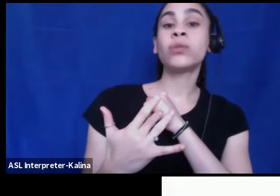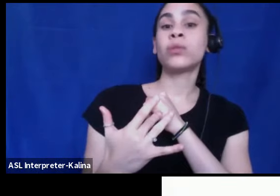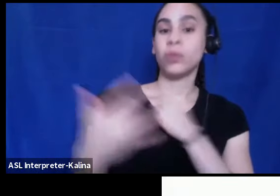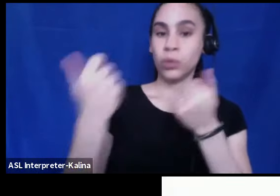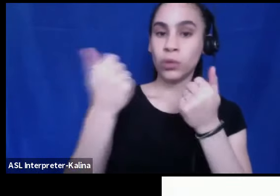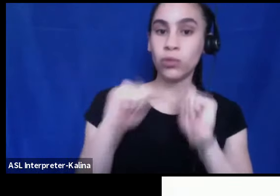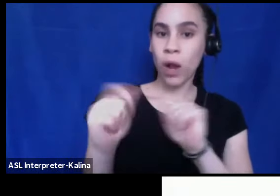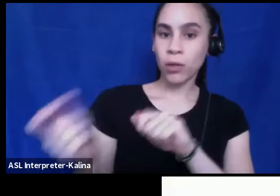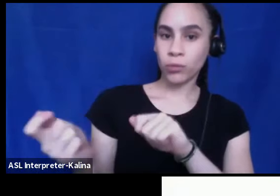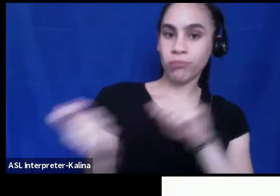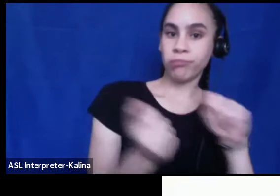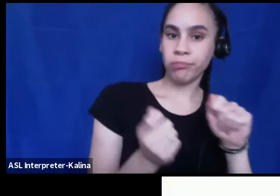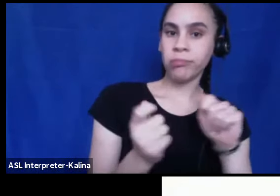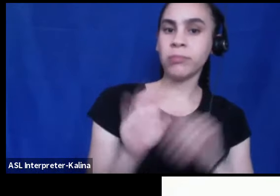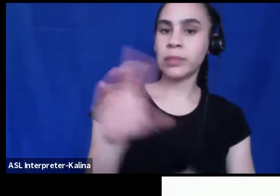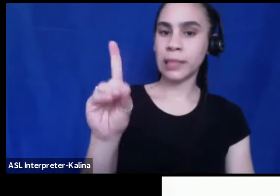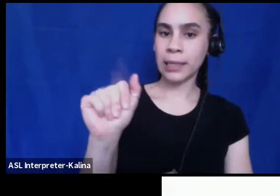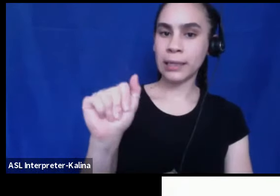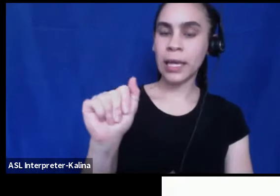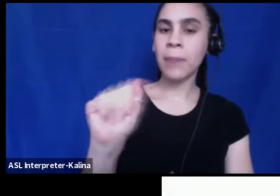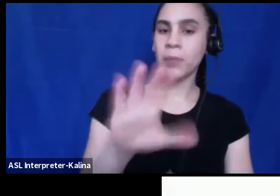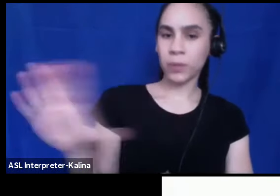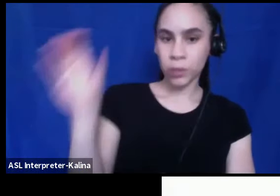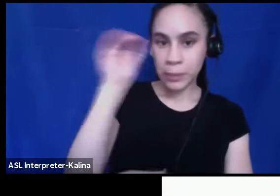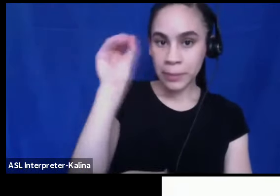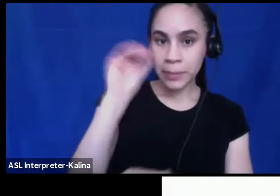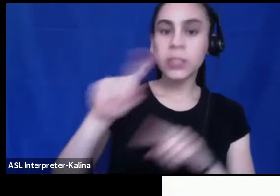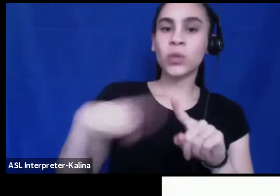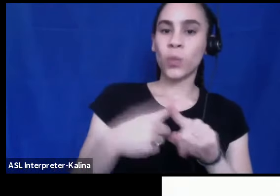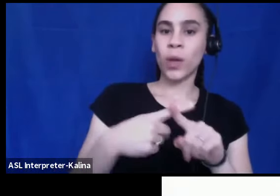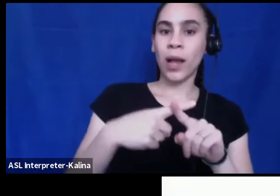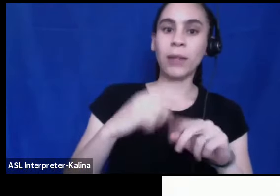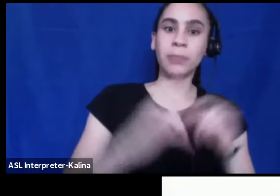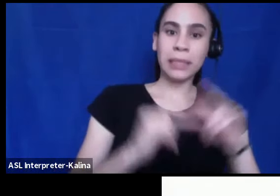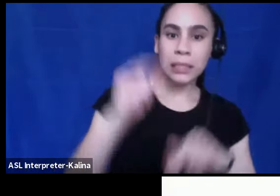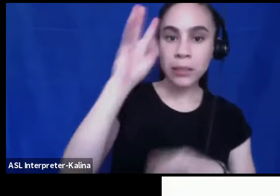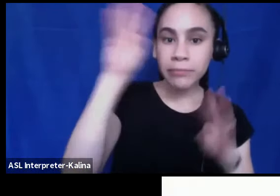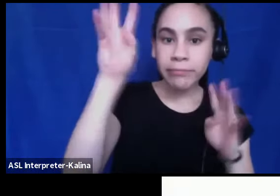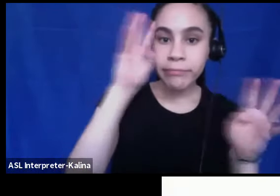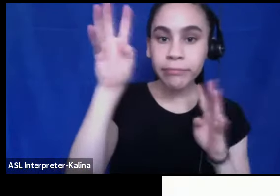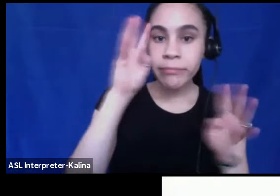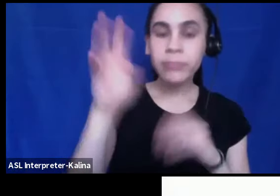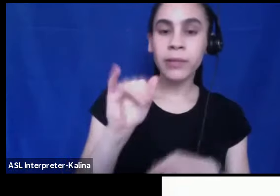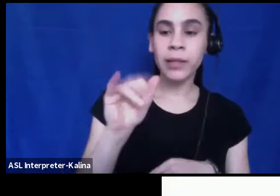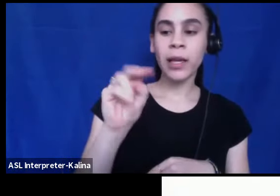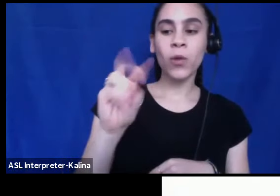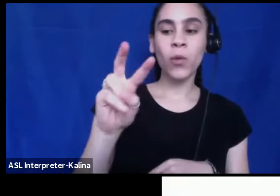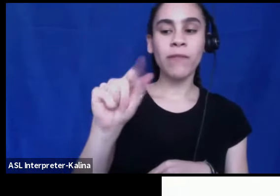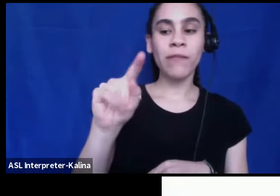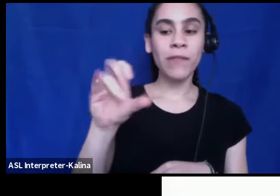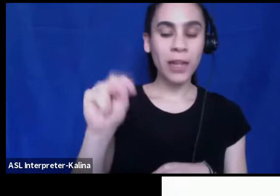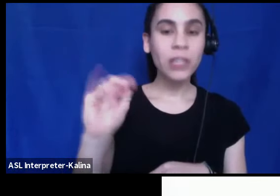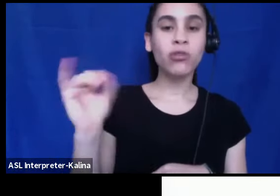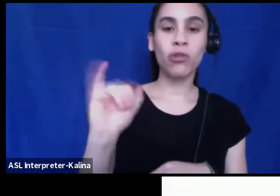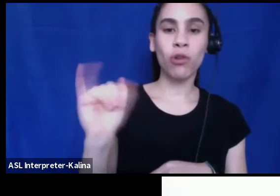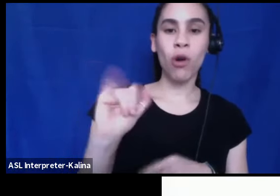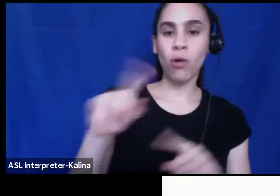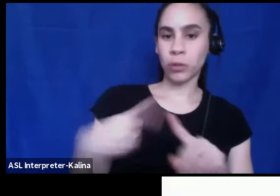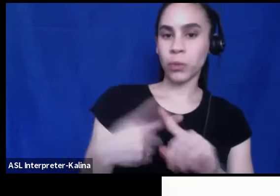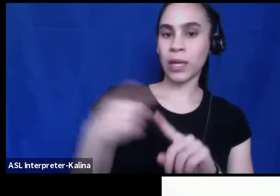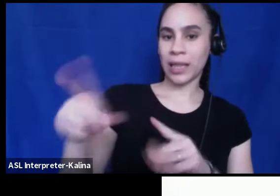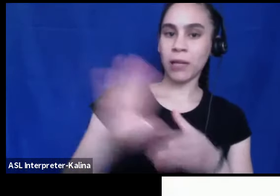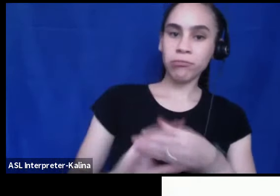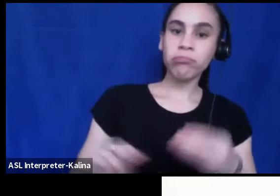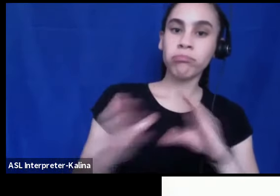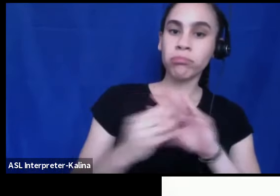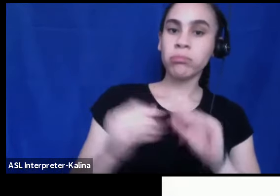disabled people to the table when you're building innovation, and then bringing voices of the community to the table when you're telling their story. And those are 2